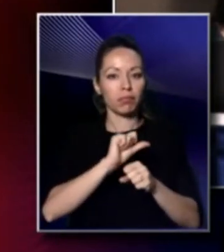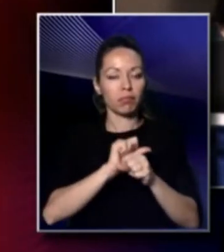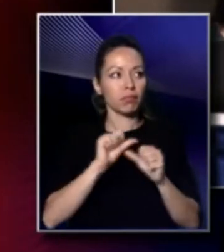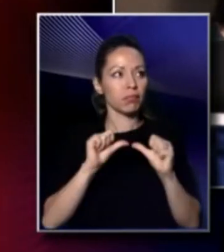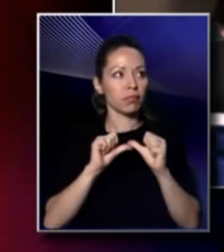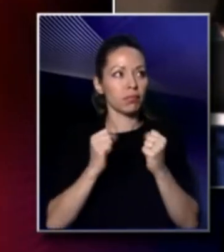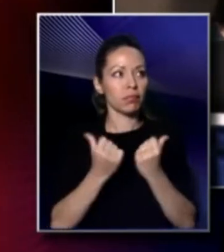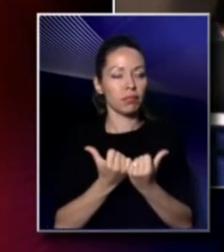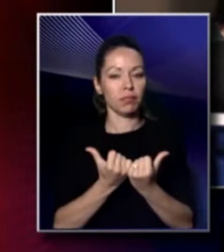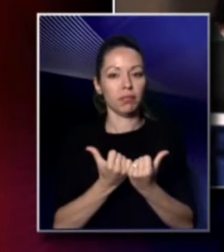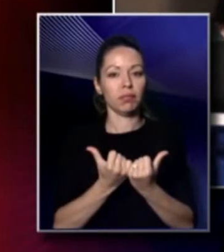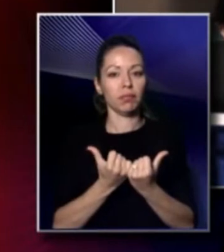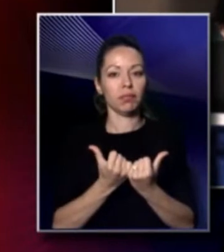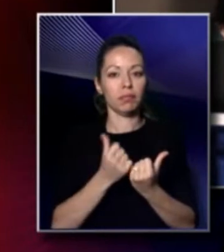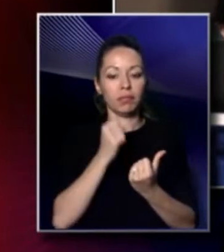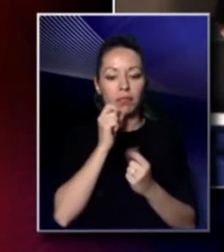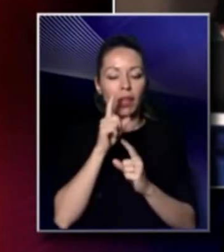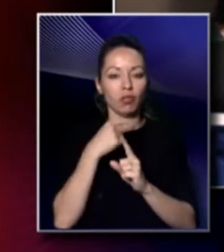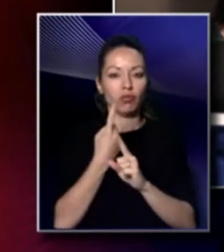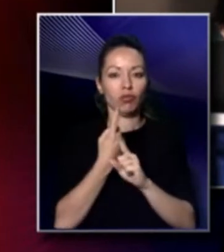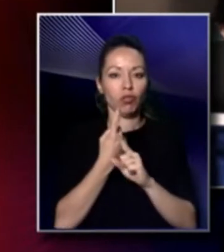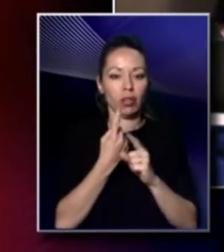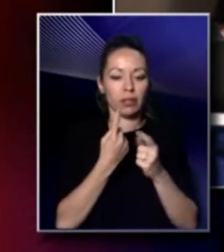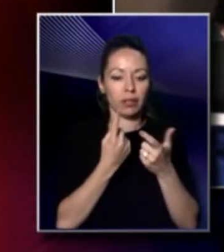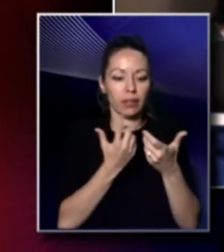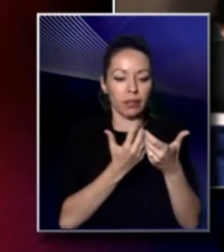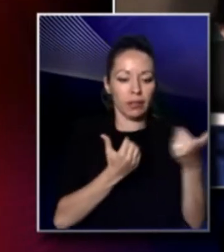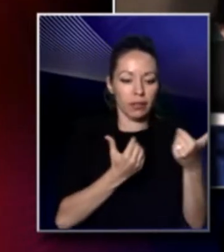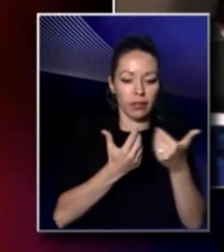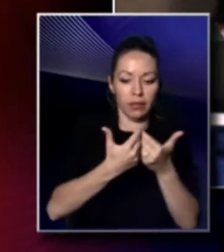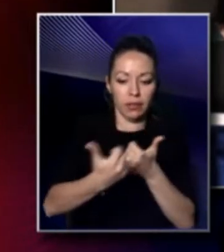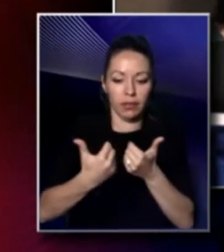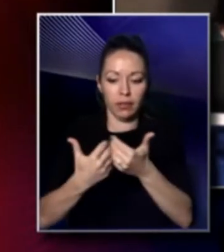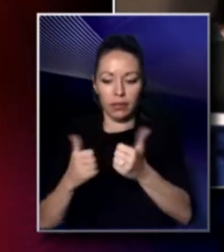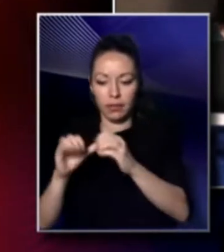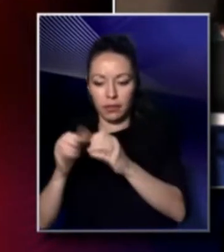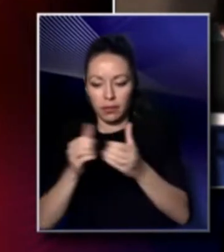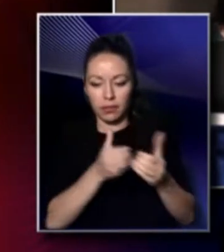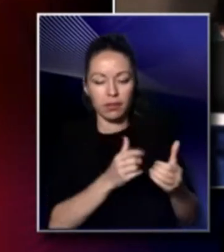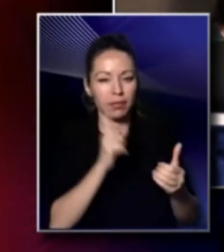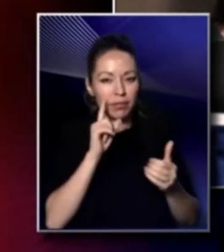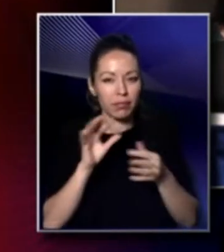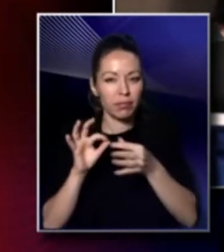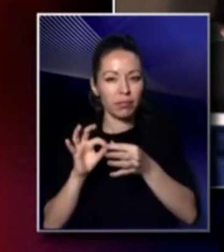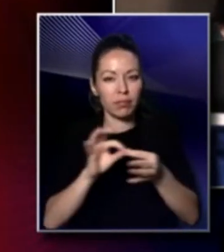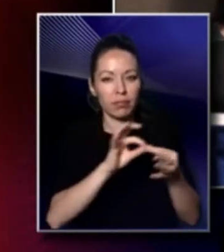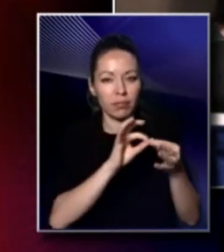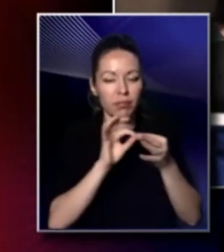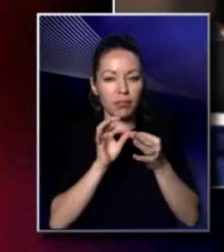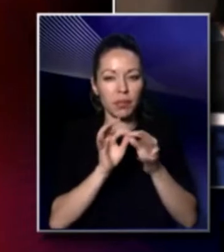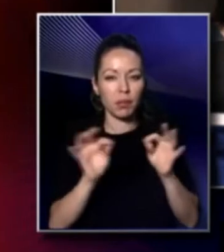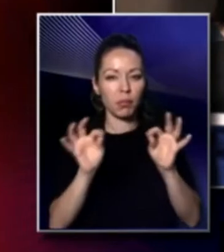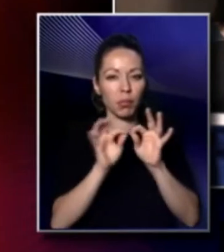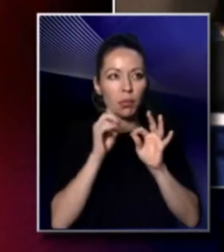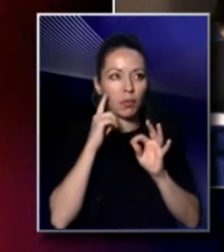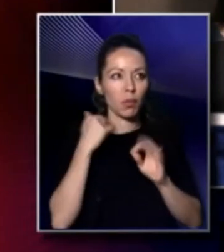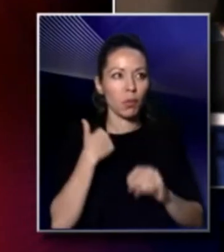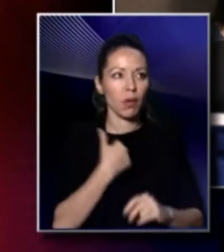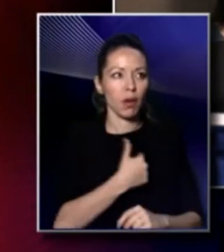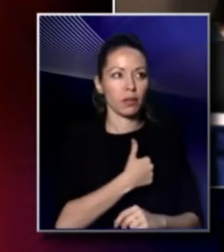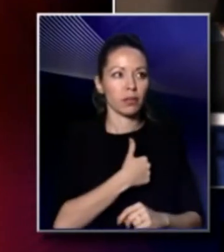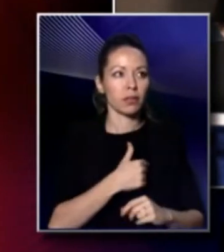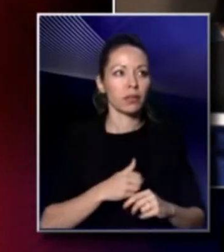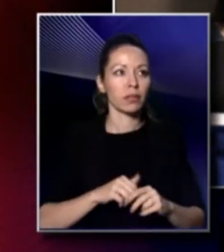just the individual units that we work in. So I think that was really important for us.